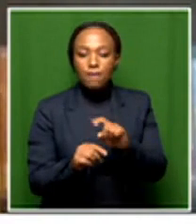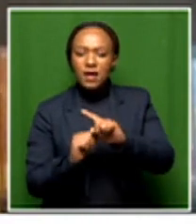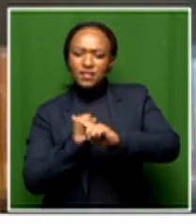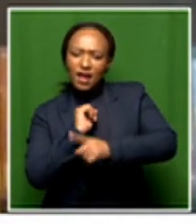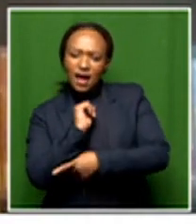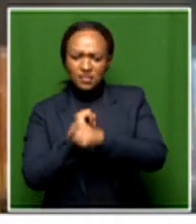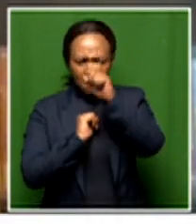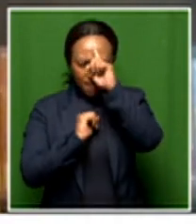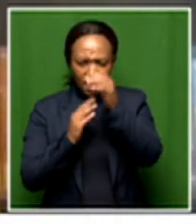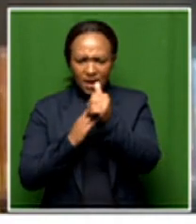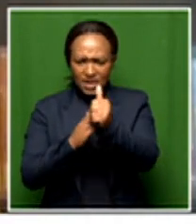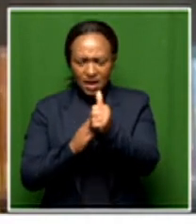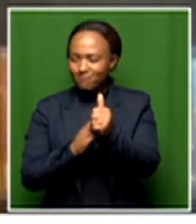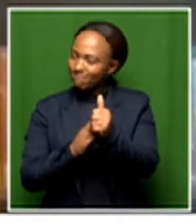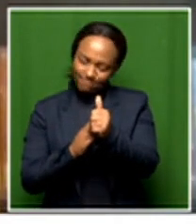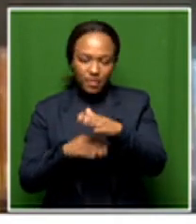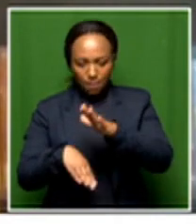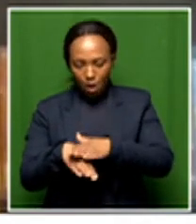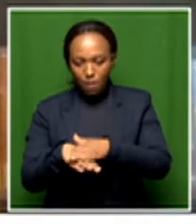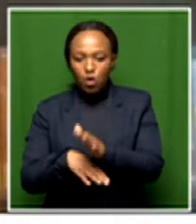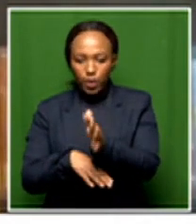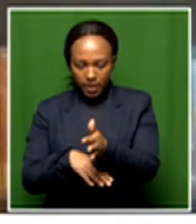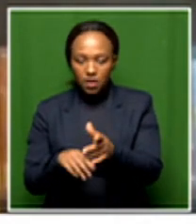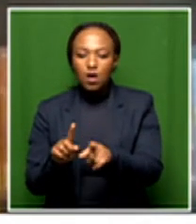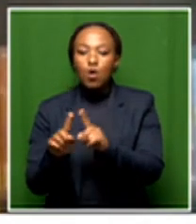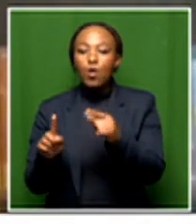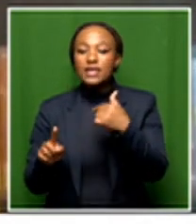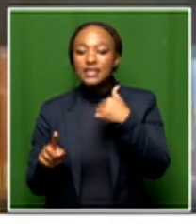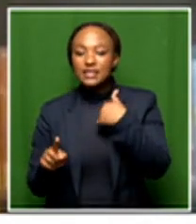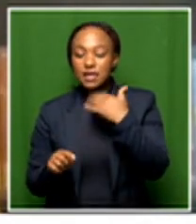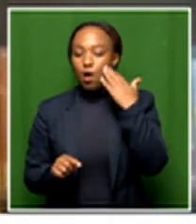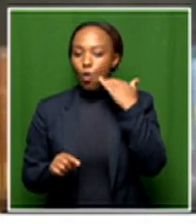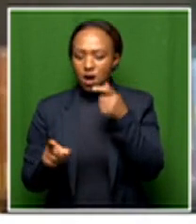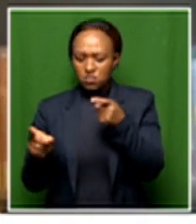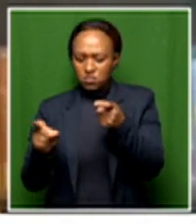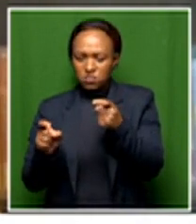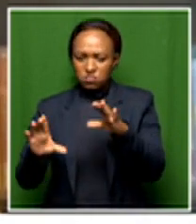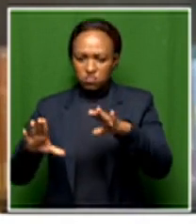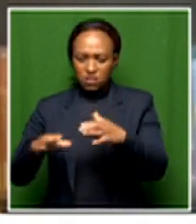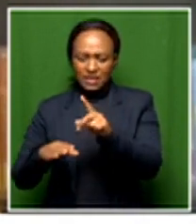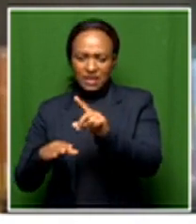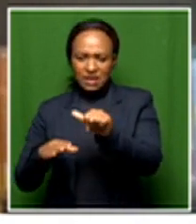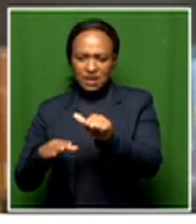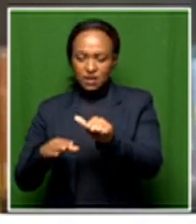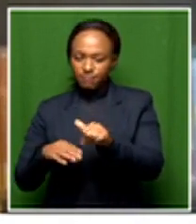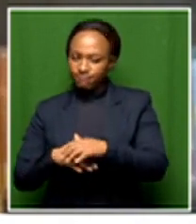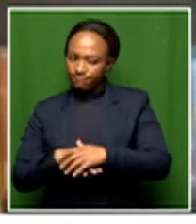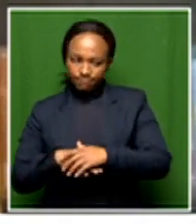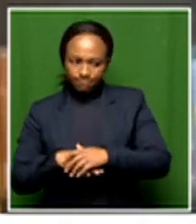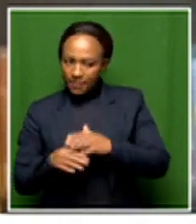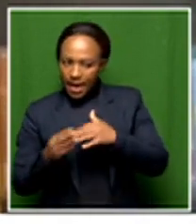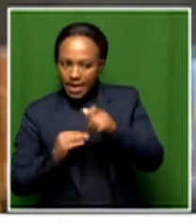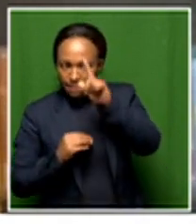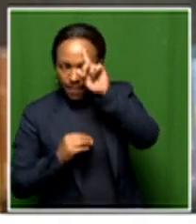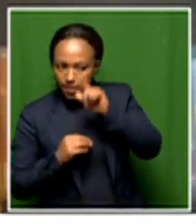to resign from the DA. And my observation is that the white wire pullers in the DA no longer trust any black